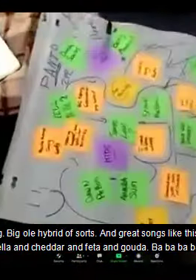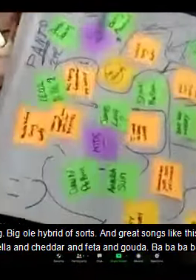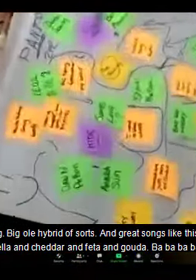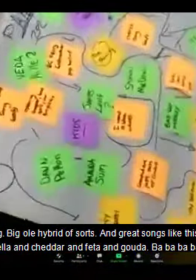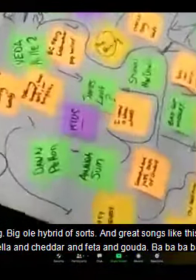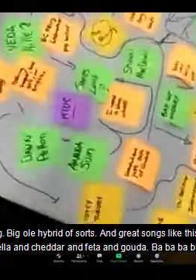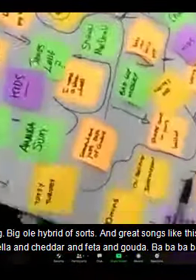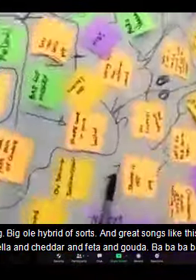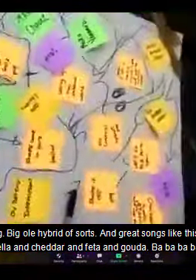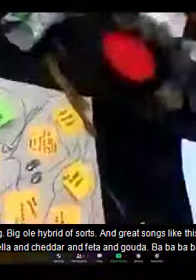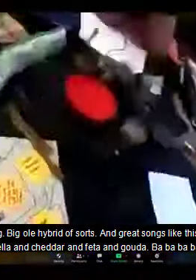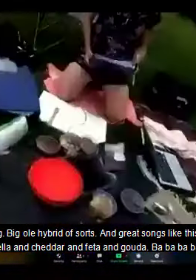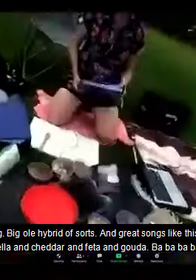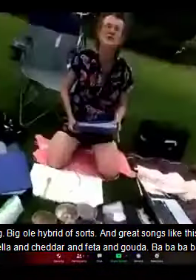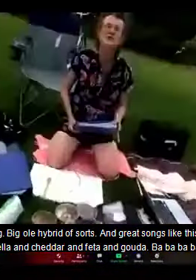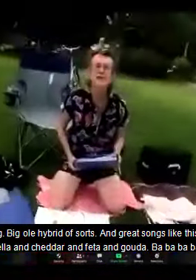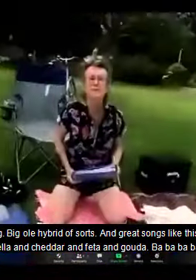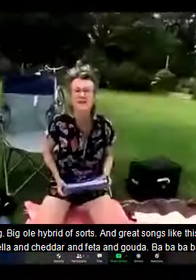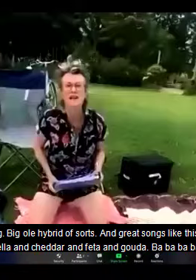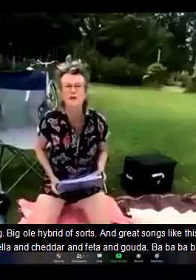And great songs like this one.